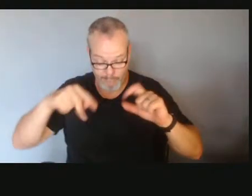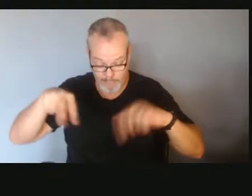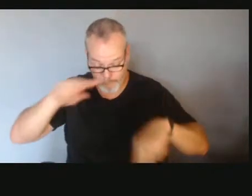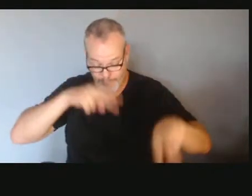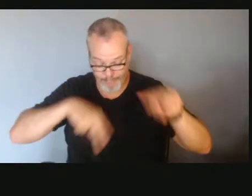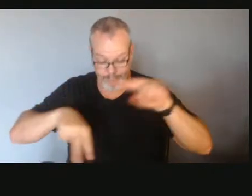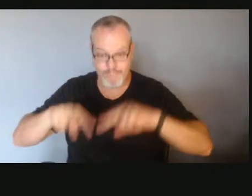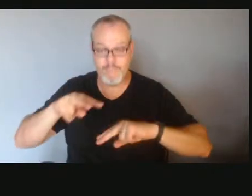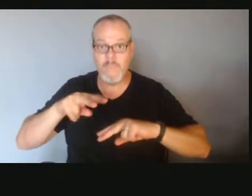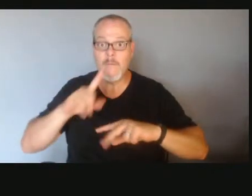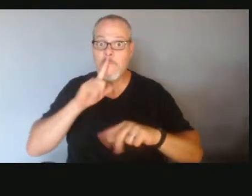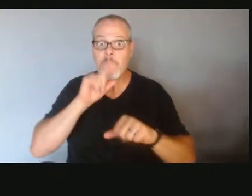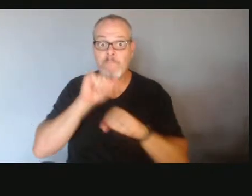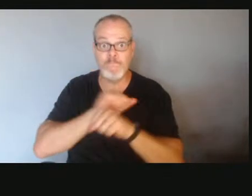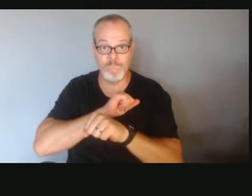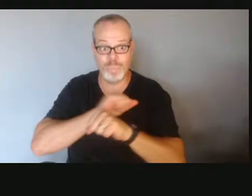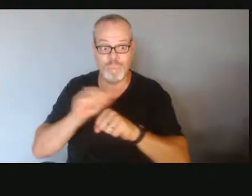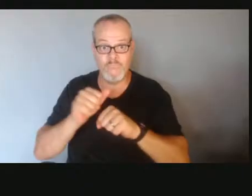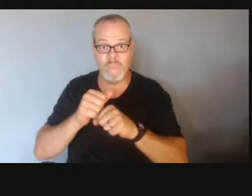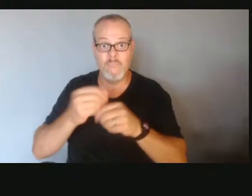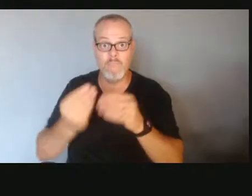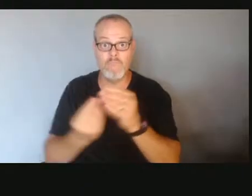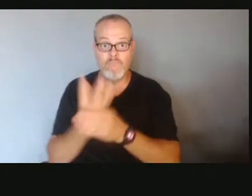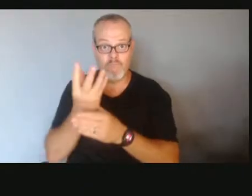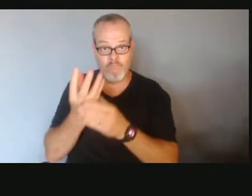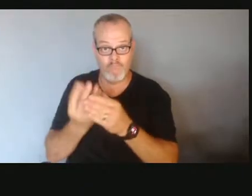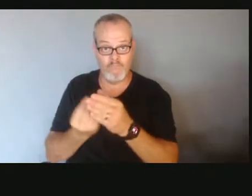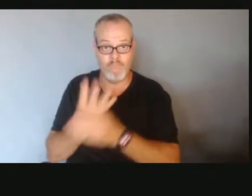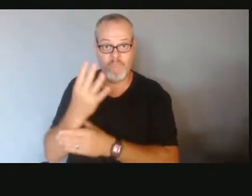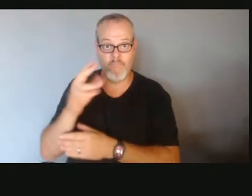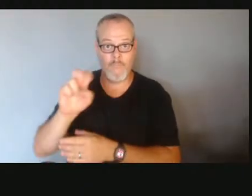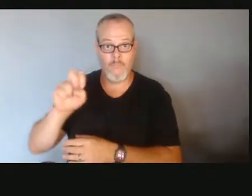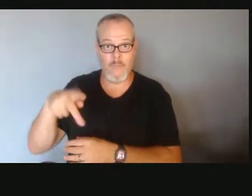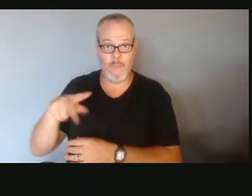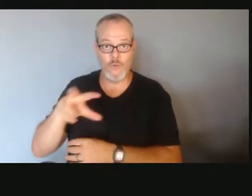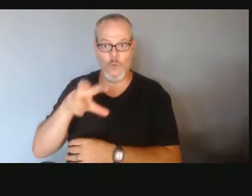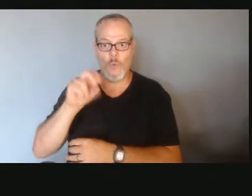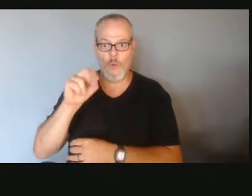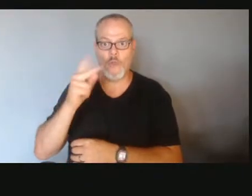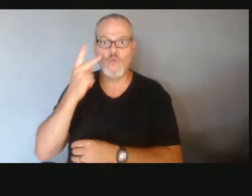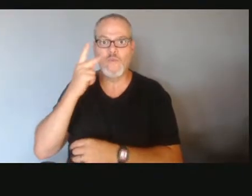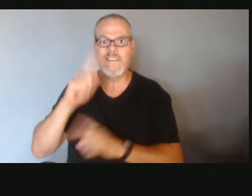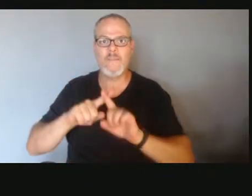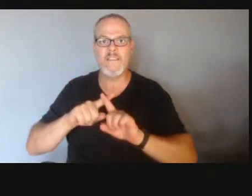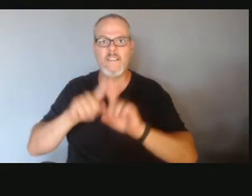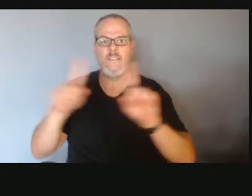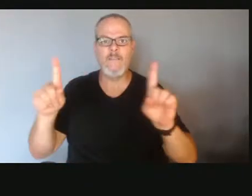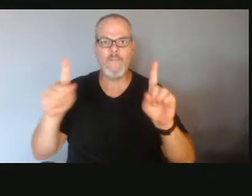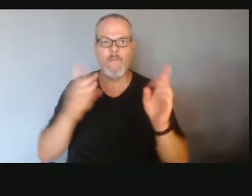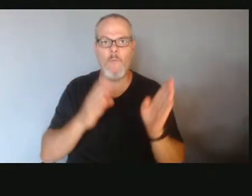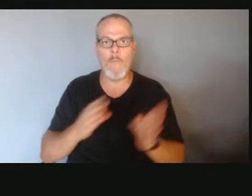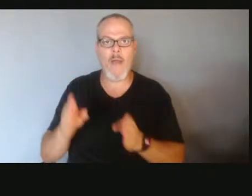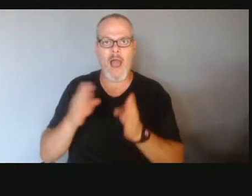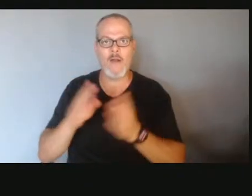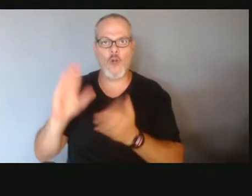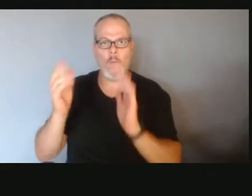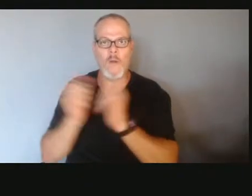the actual release of episode 30. And so we see a little bit different pattern than we saw previously as well, right?